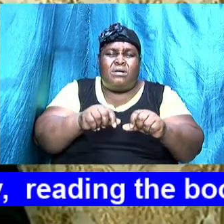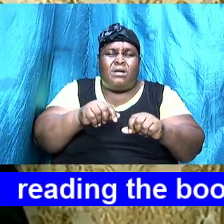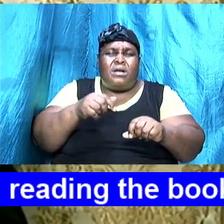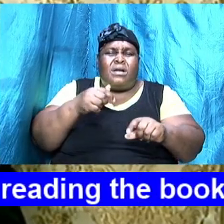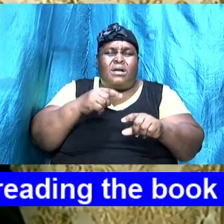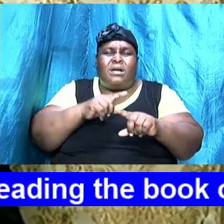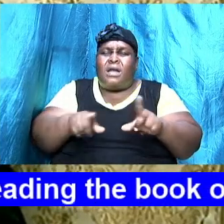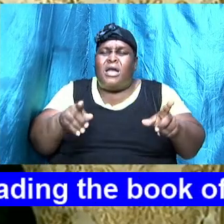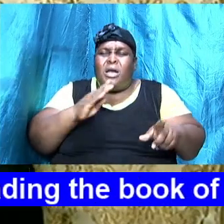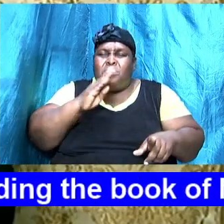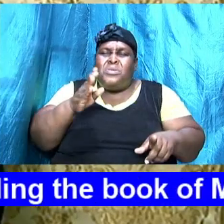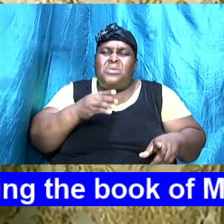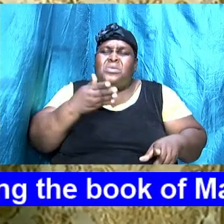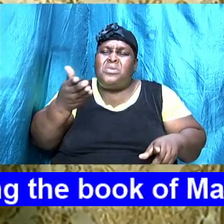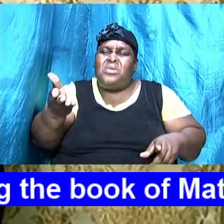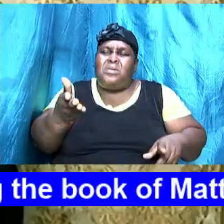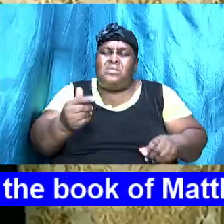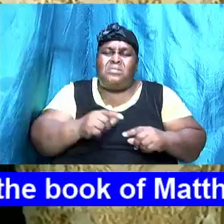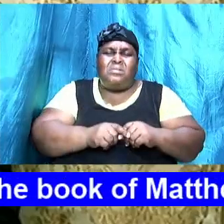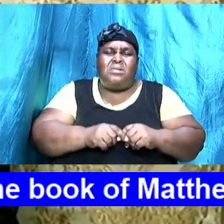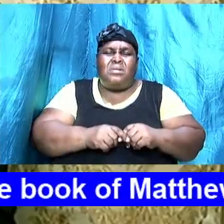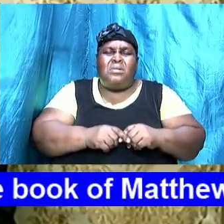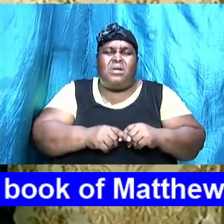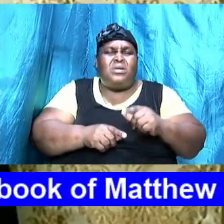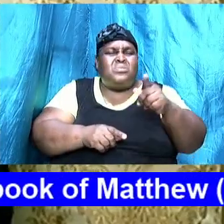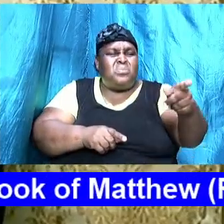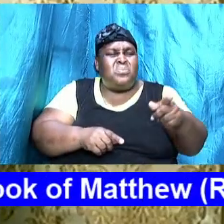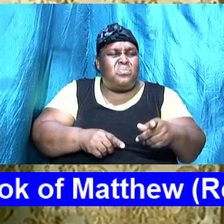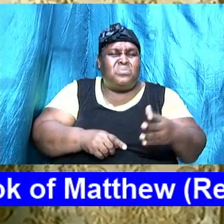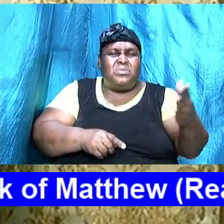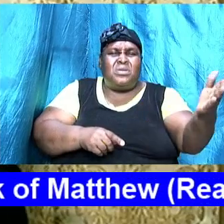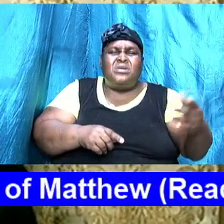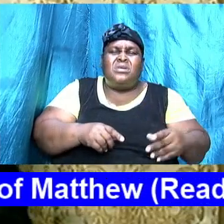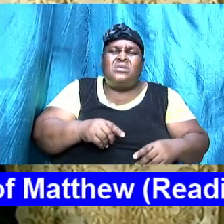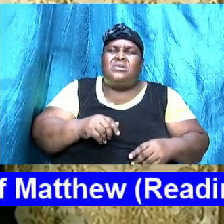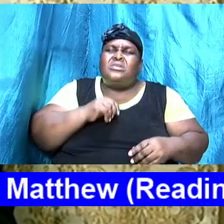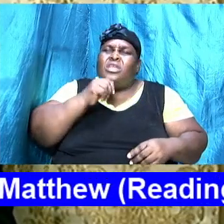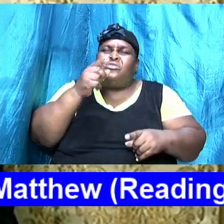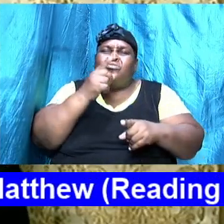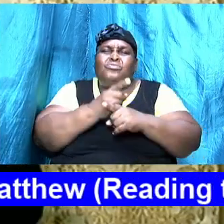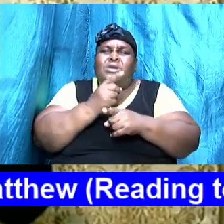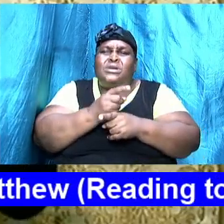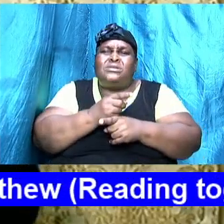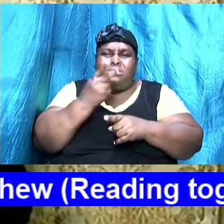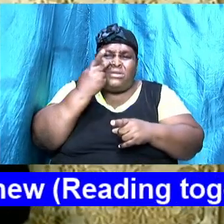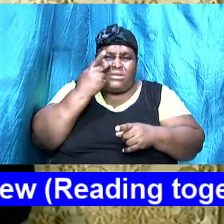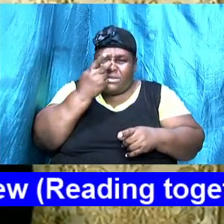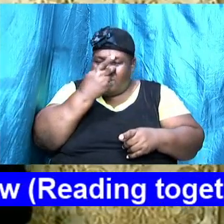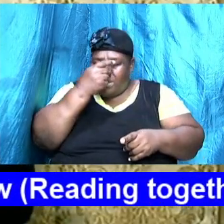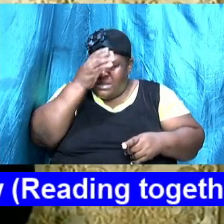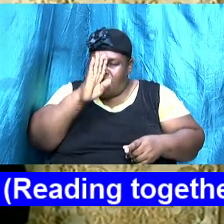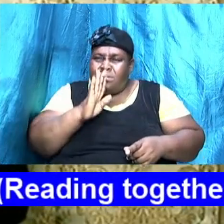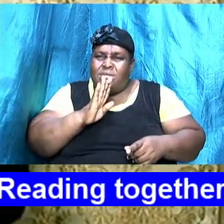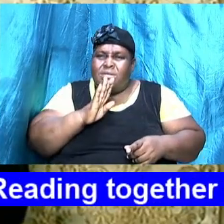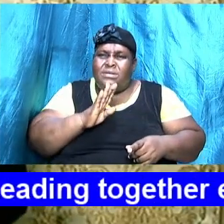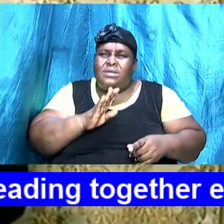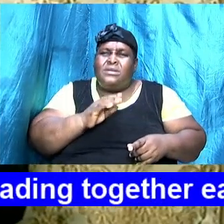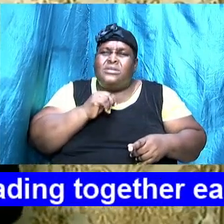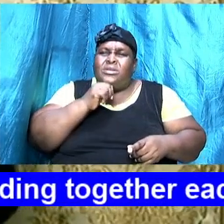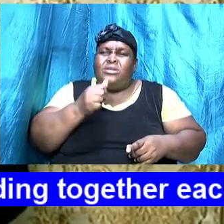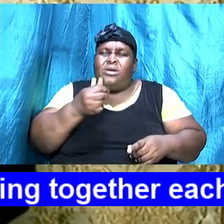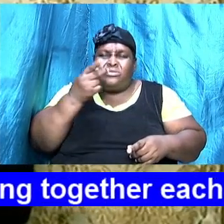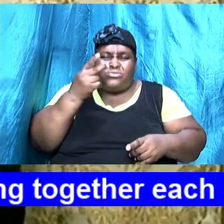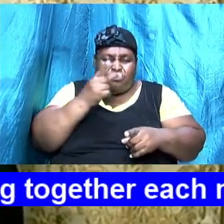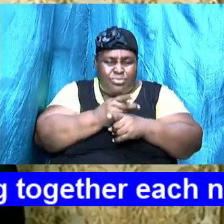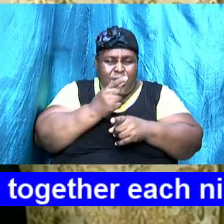and you there, it's not right in the sight of God, it's not right in the sight of man. If somebody is